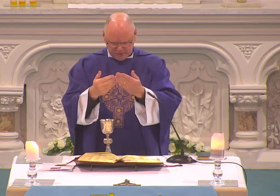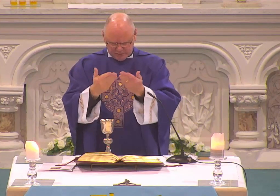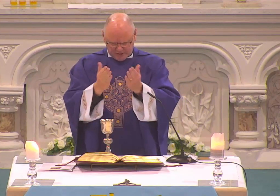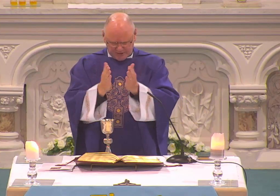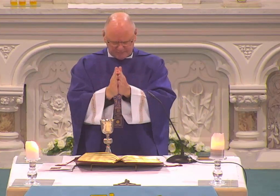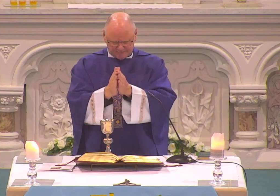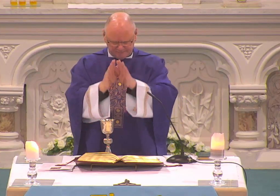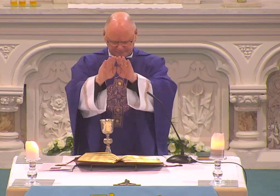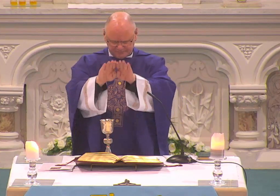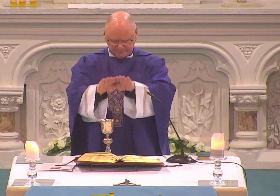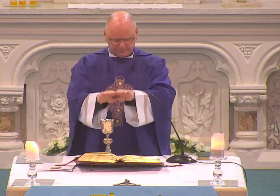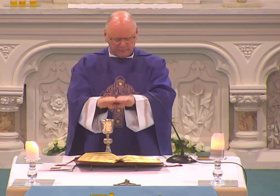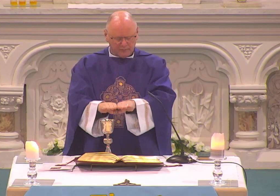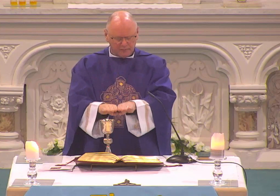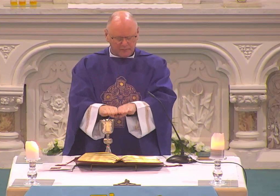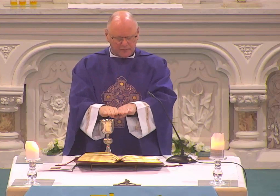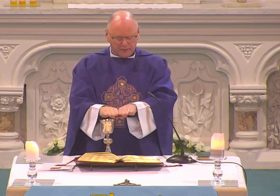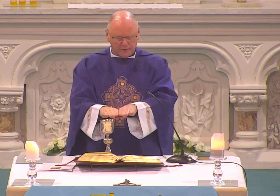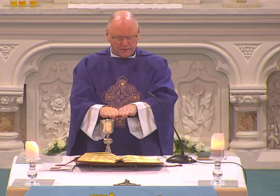we pray,